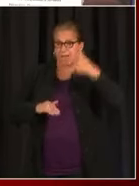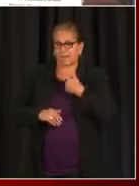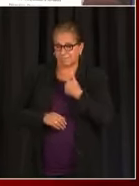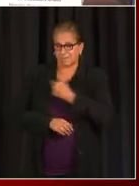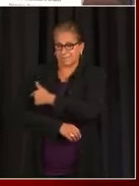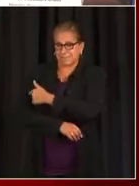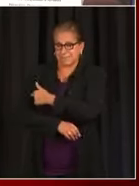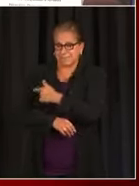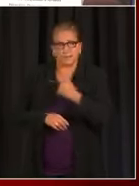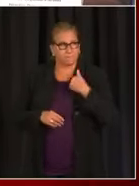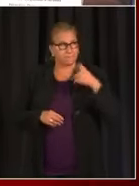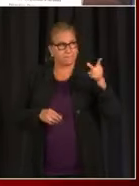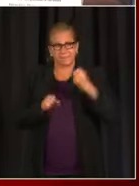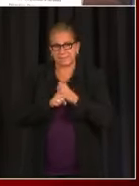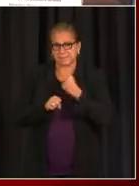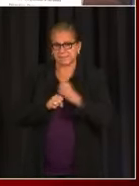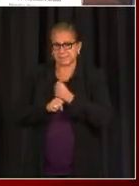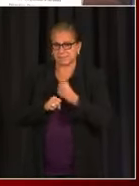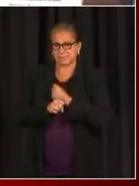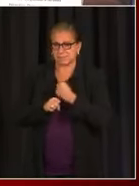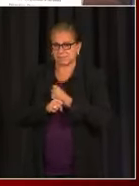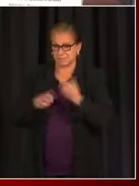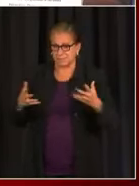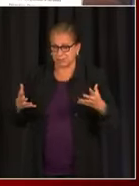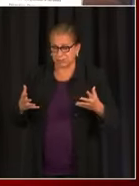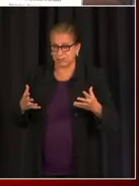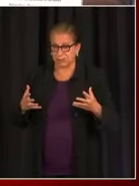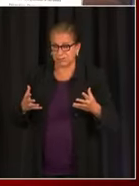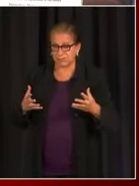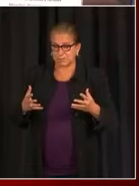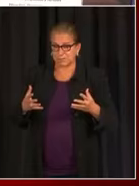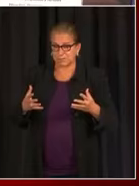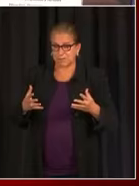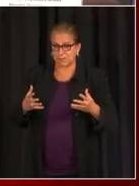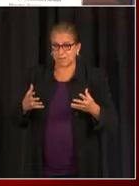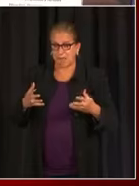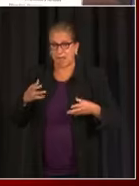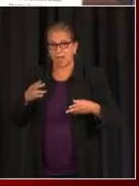population. Vaccine coverage is higher in wards